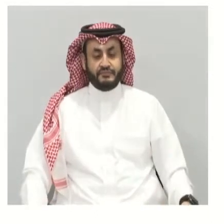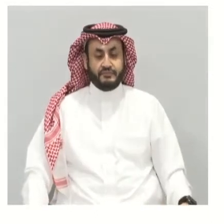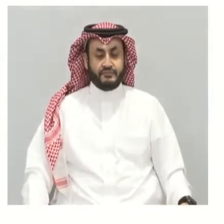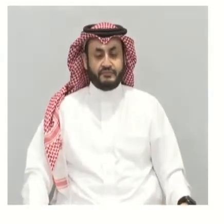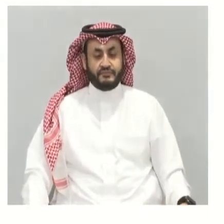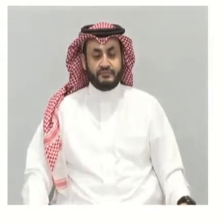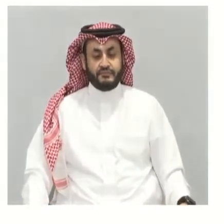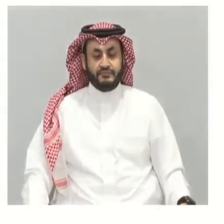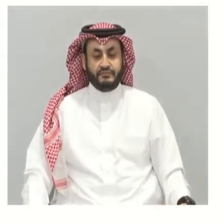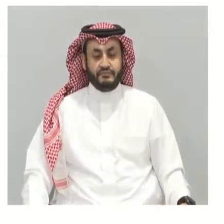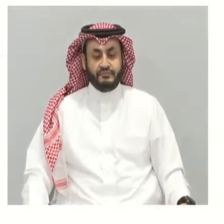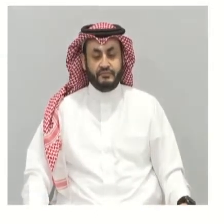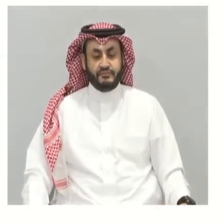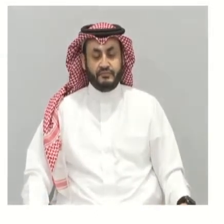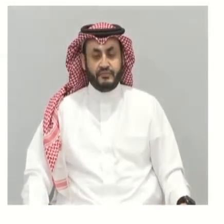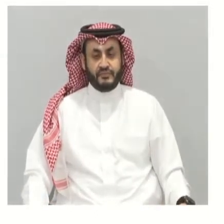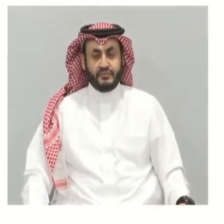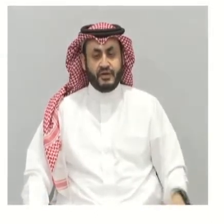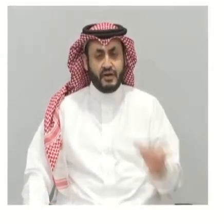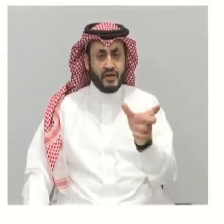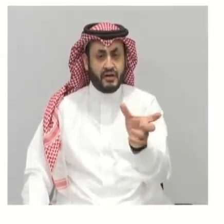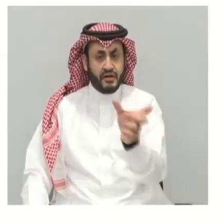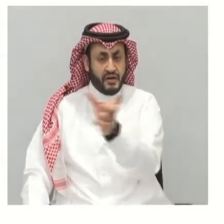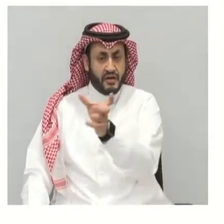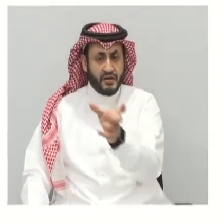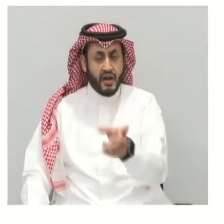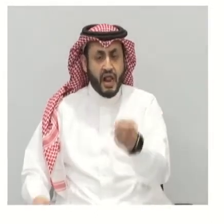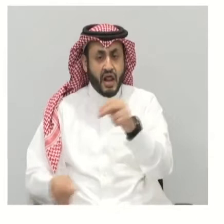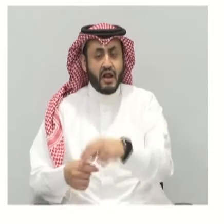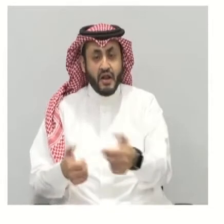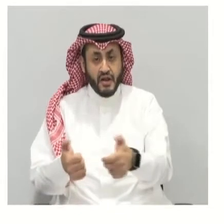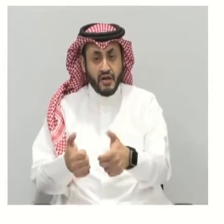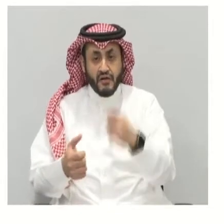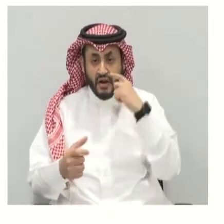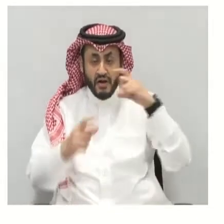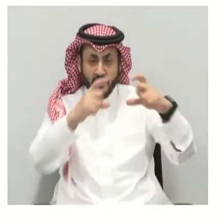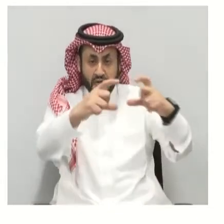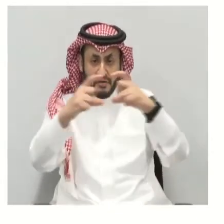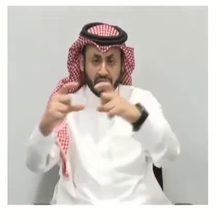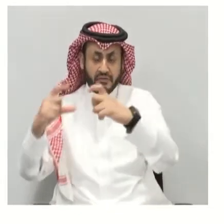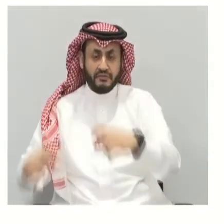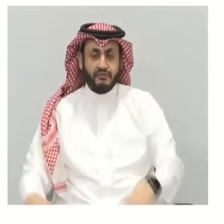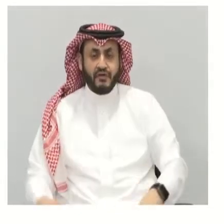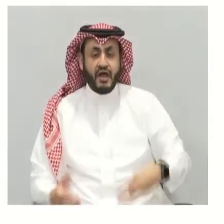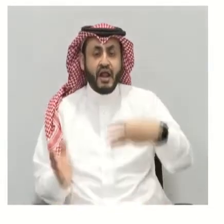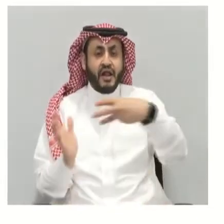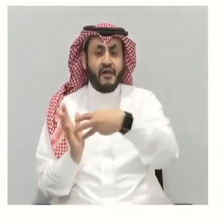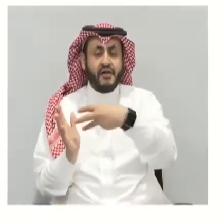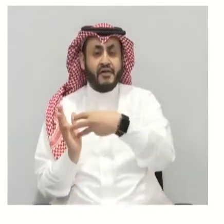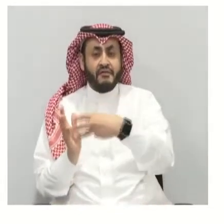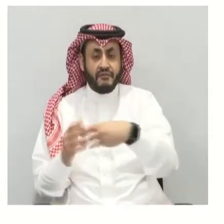is one of the top televised sports. Thousands of fans attend